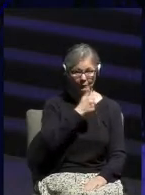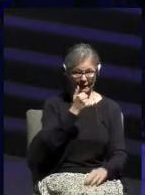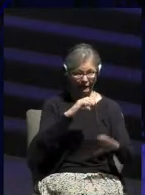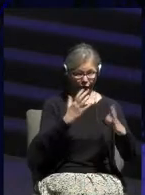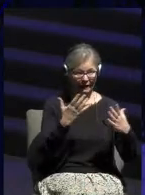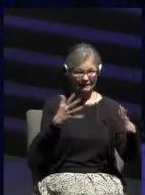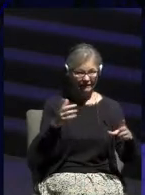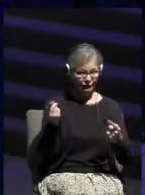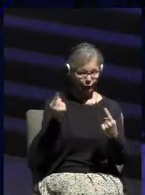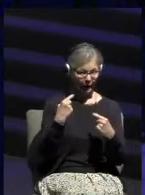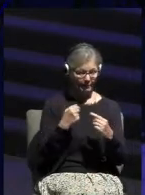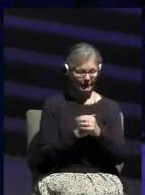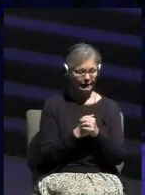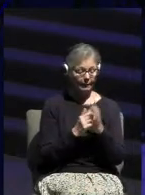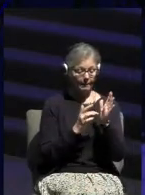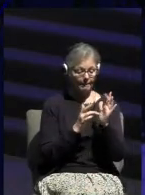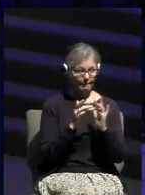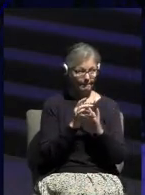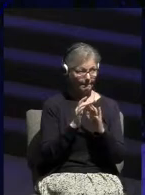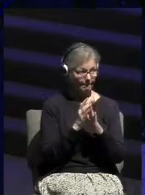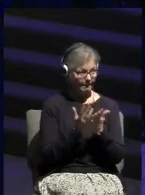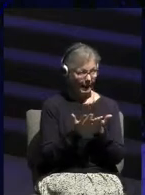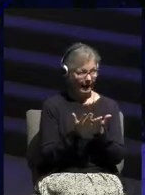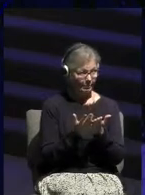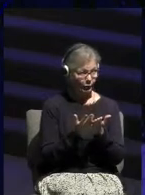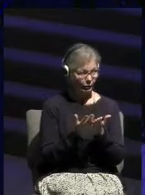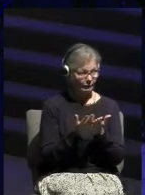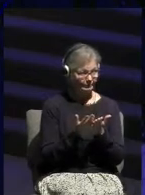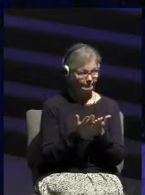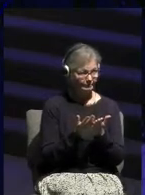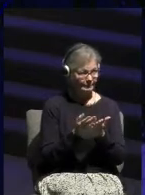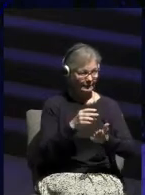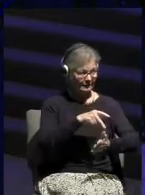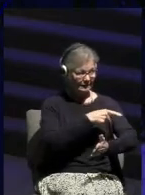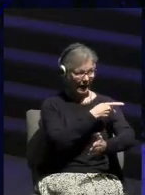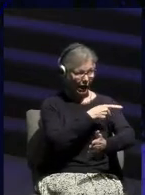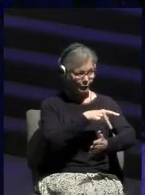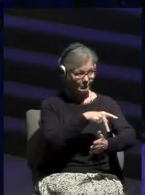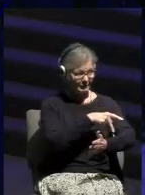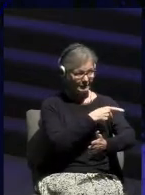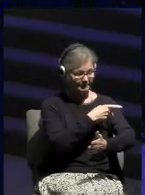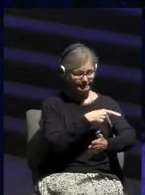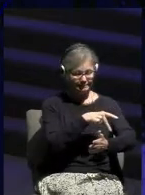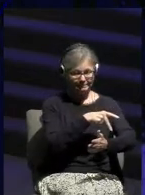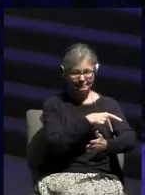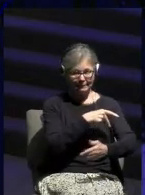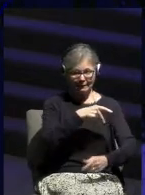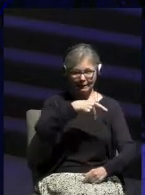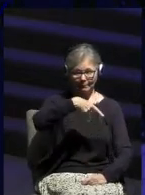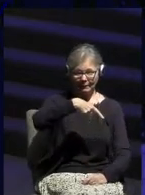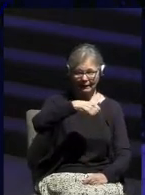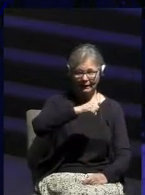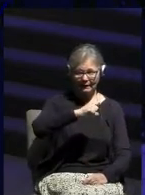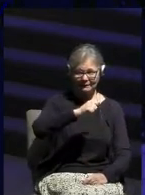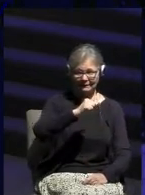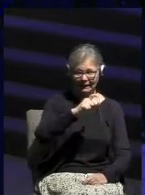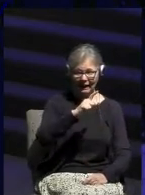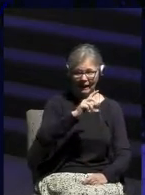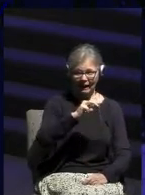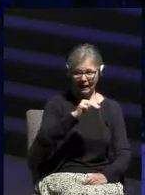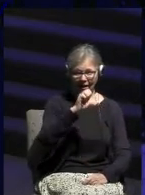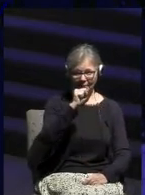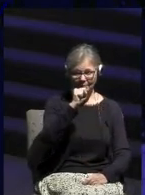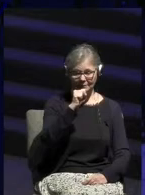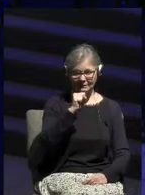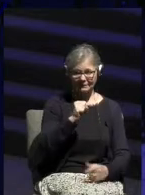you will. And let's turn to the book of Psalms. The book of Psalms. I want to remind you that we are in